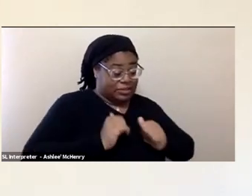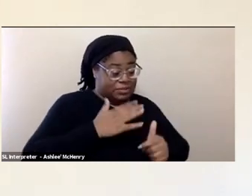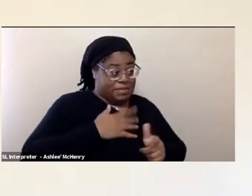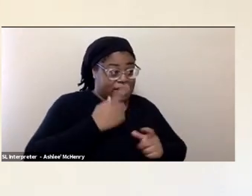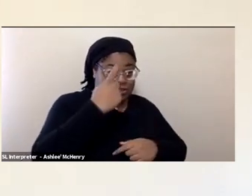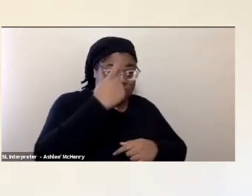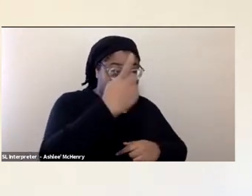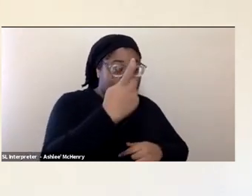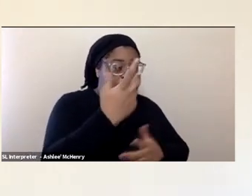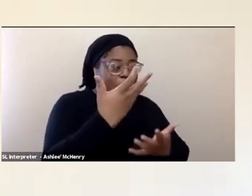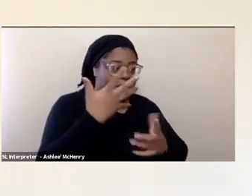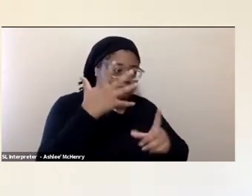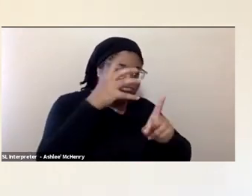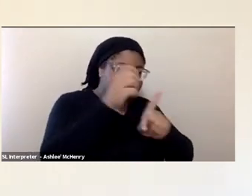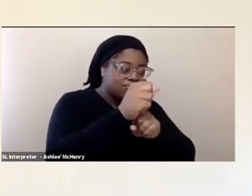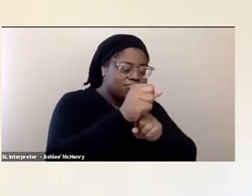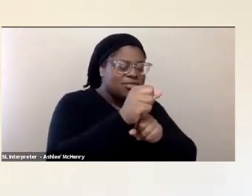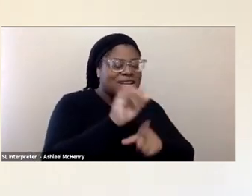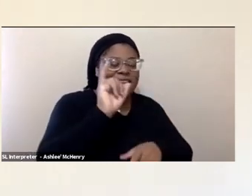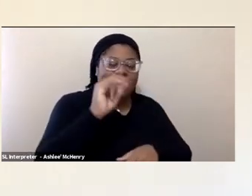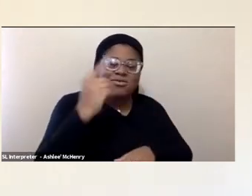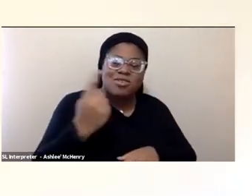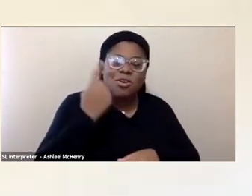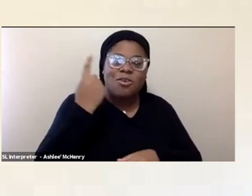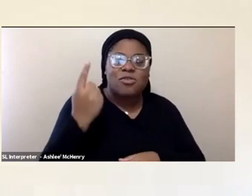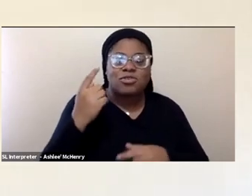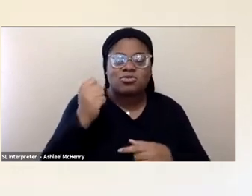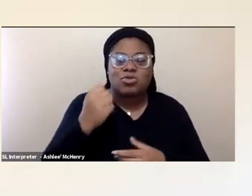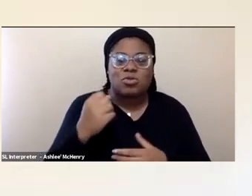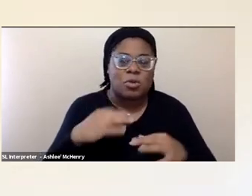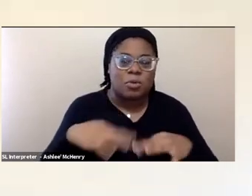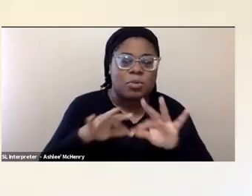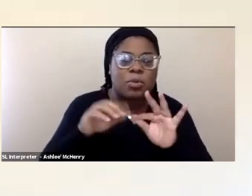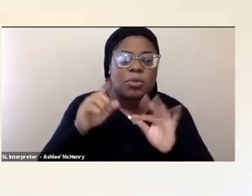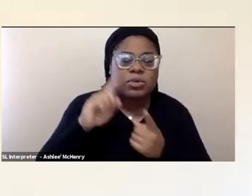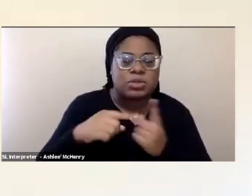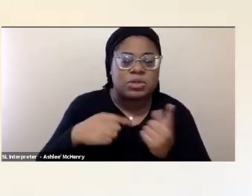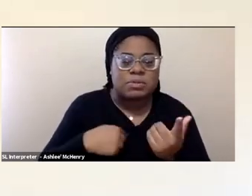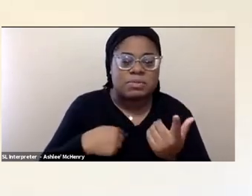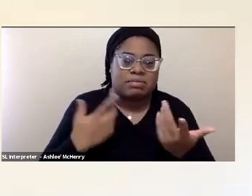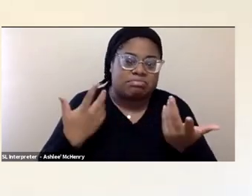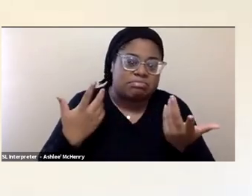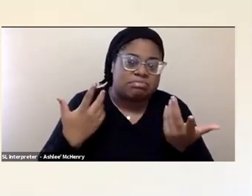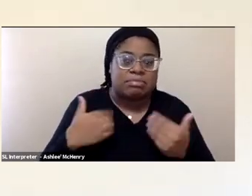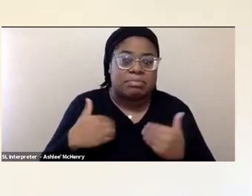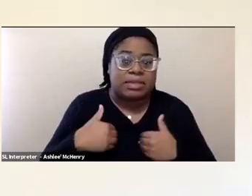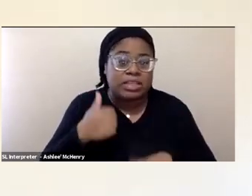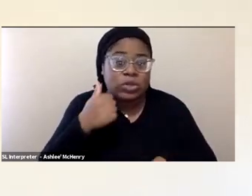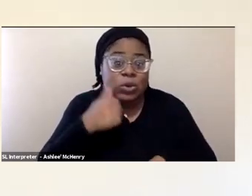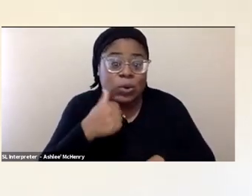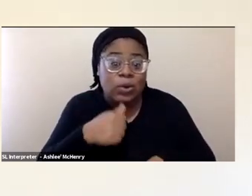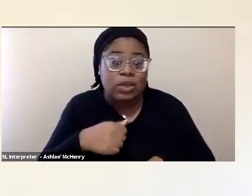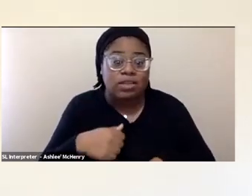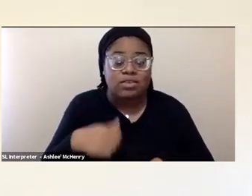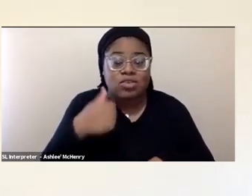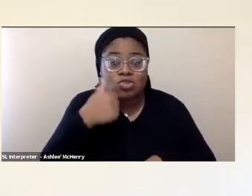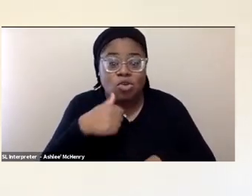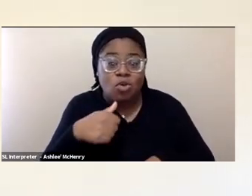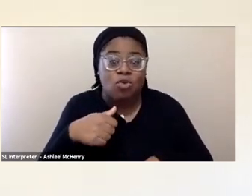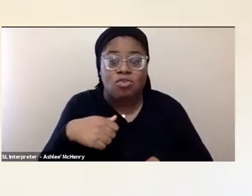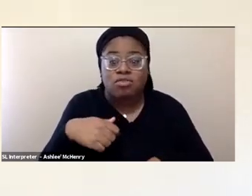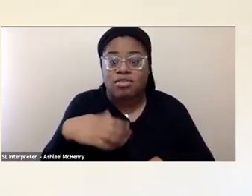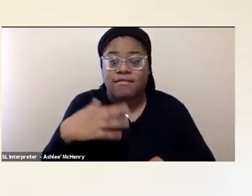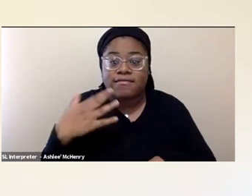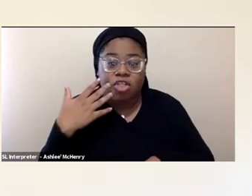what I wanted to pursue, it was always so important to me, being a girl and being a girl of color, that